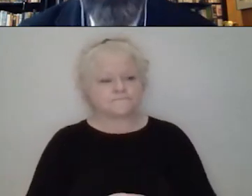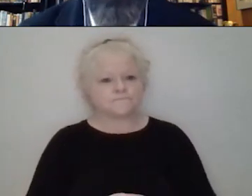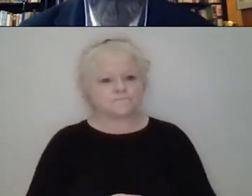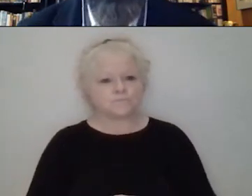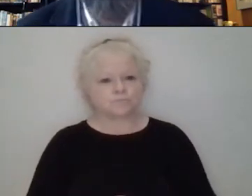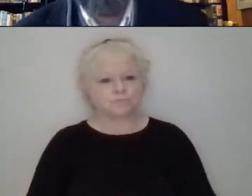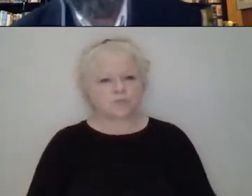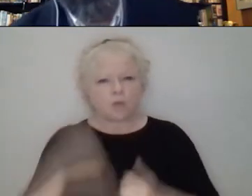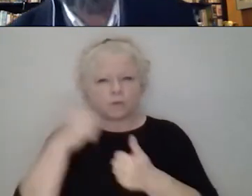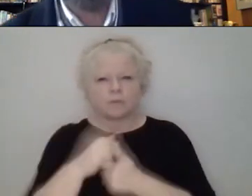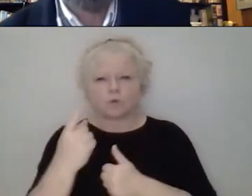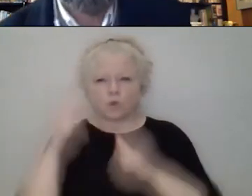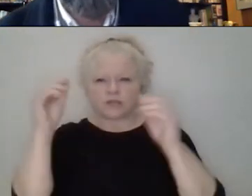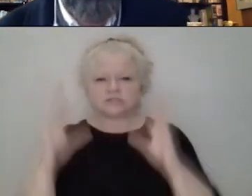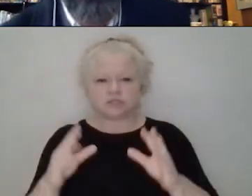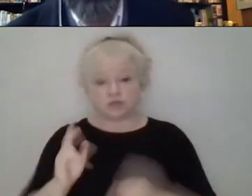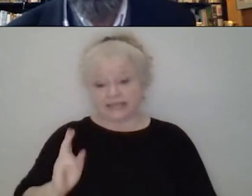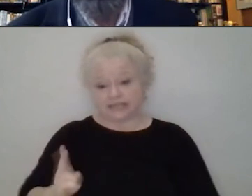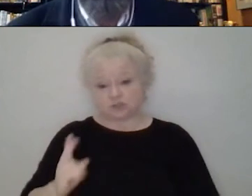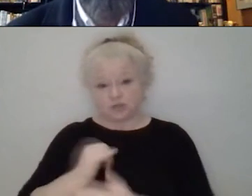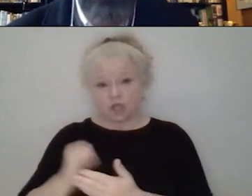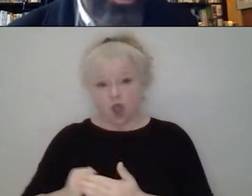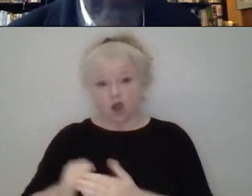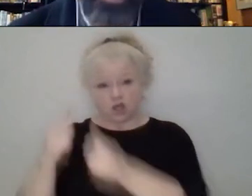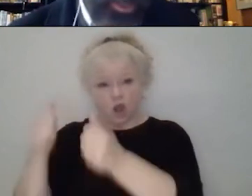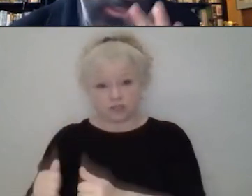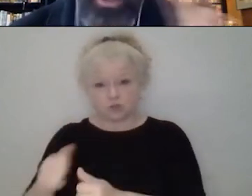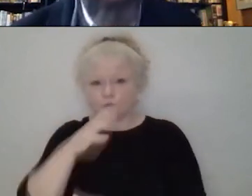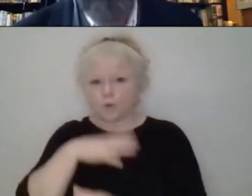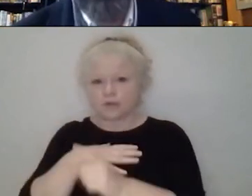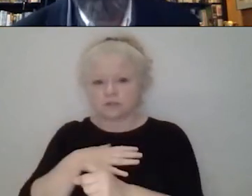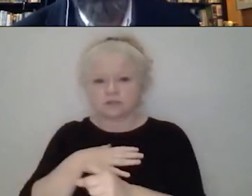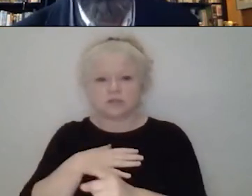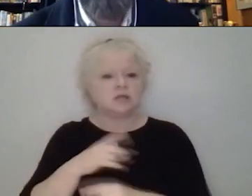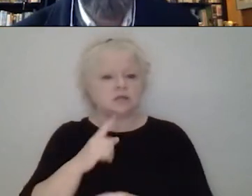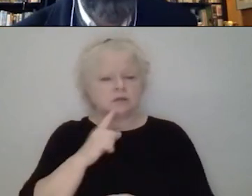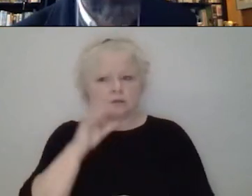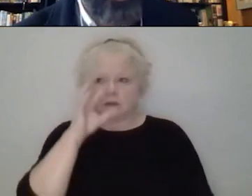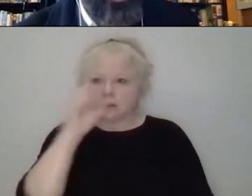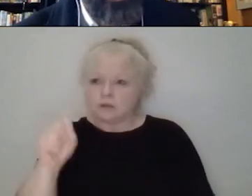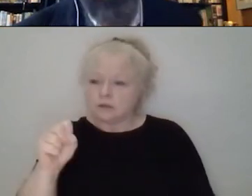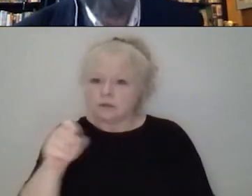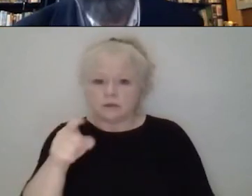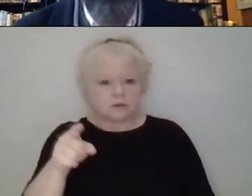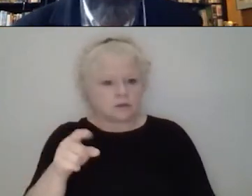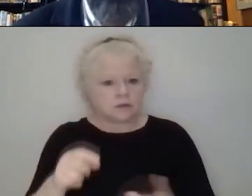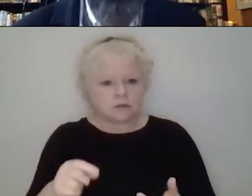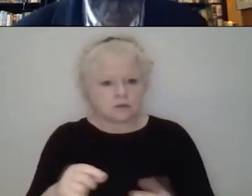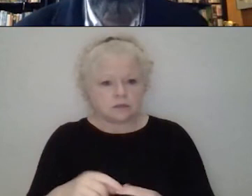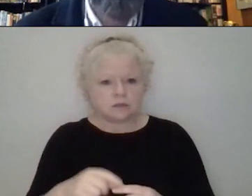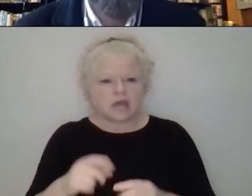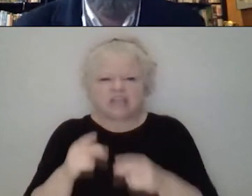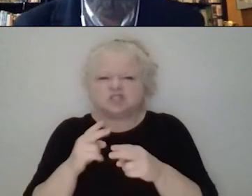had this teacher of the history of art and architecture, and she was she was so compelling. And I was there for a